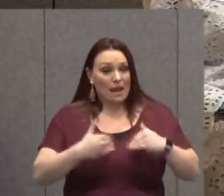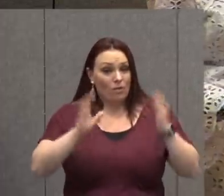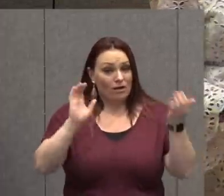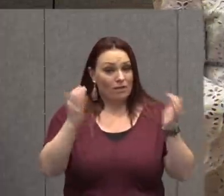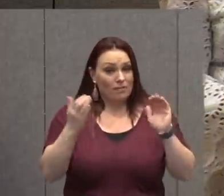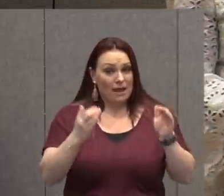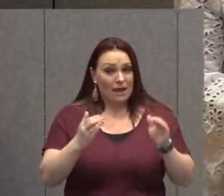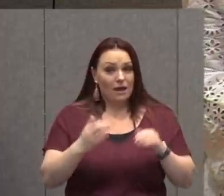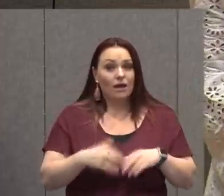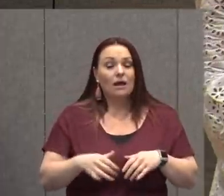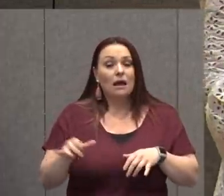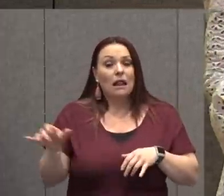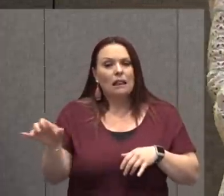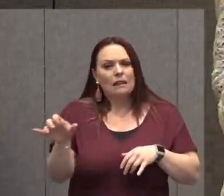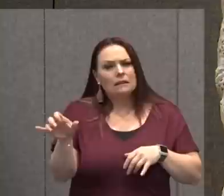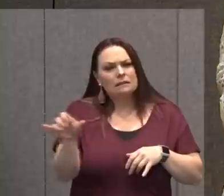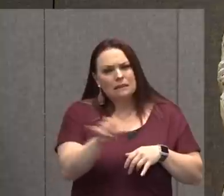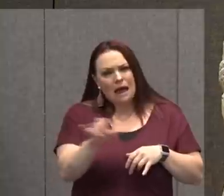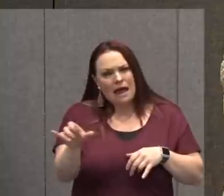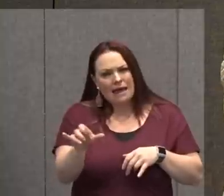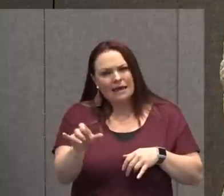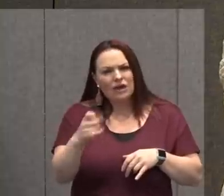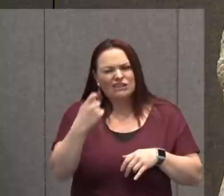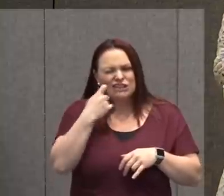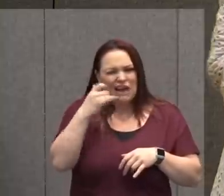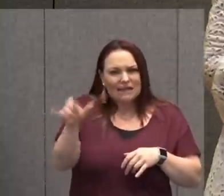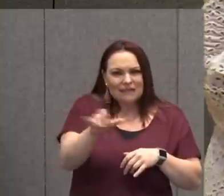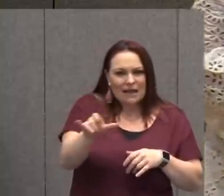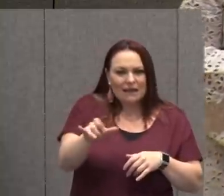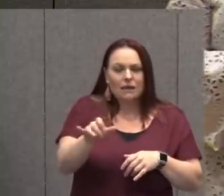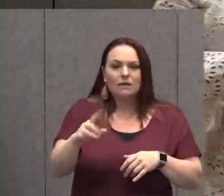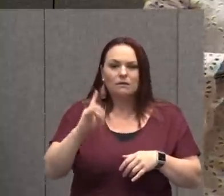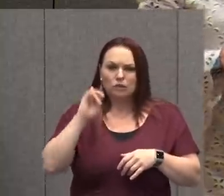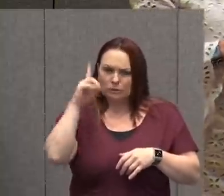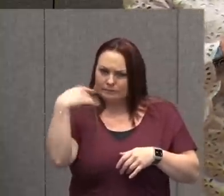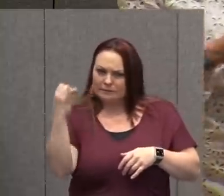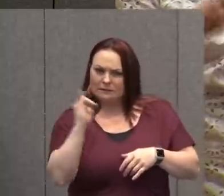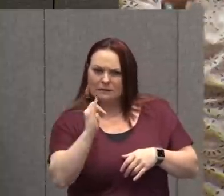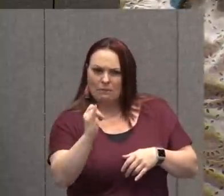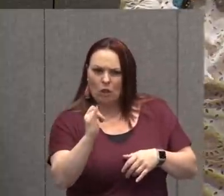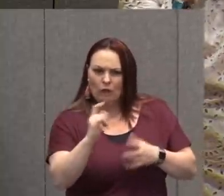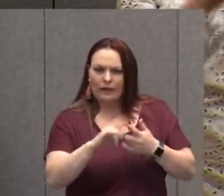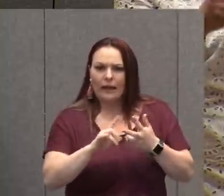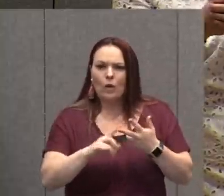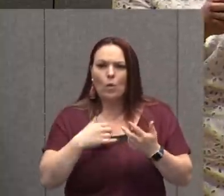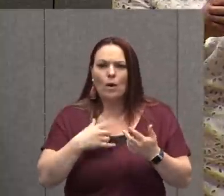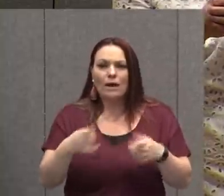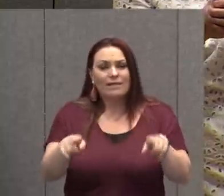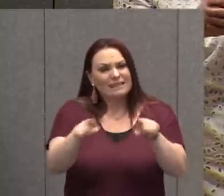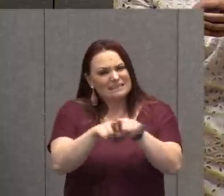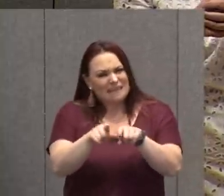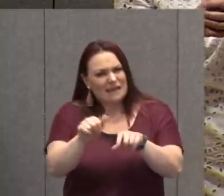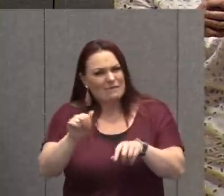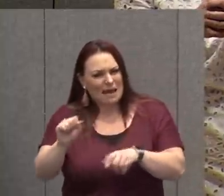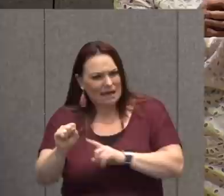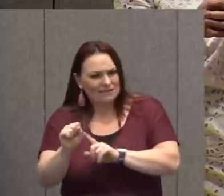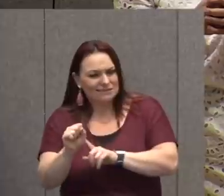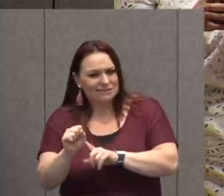like, just like, similarly, and same as. As I'm reading these to you, I'm thinking,